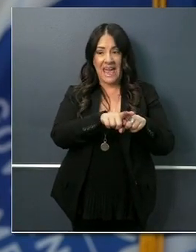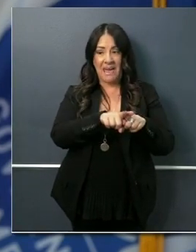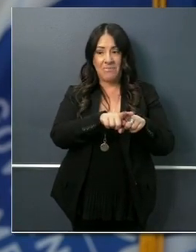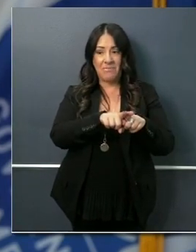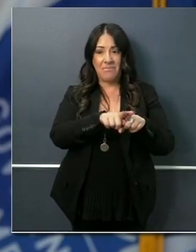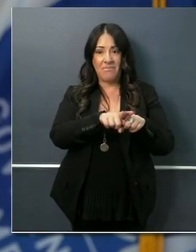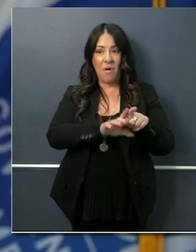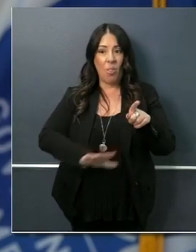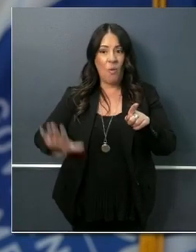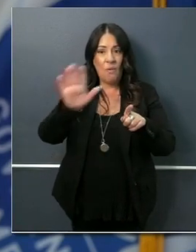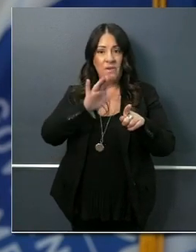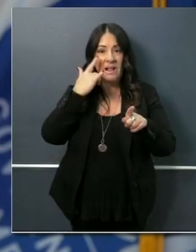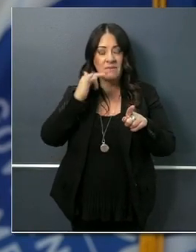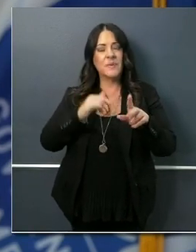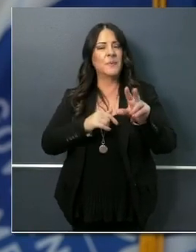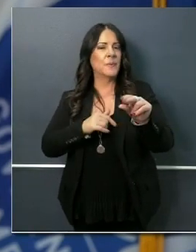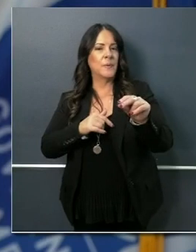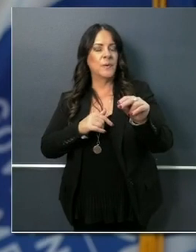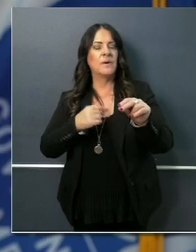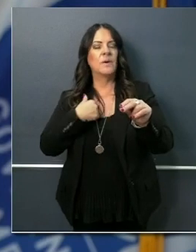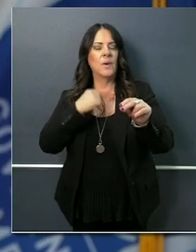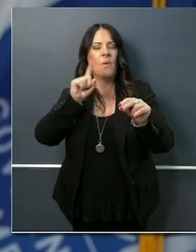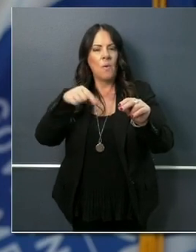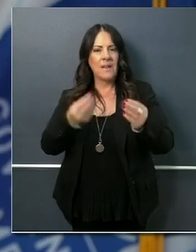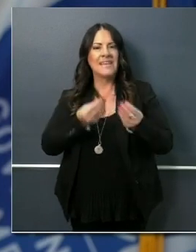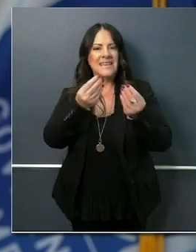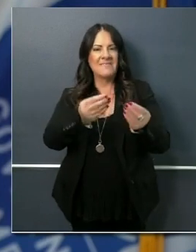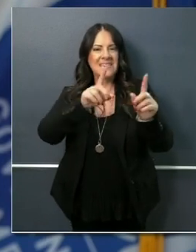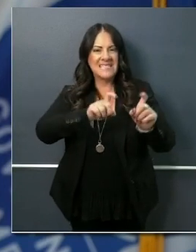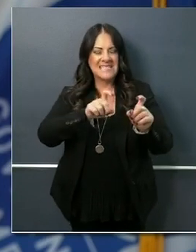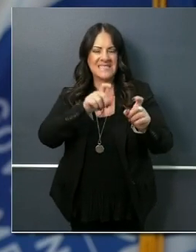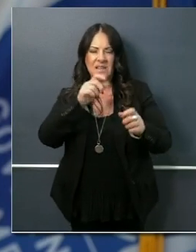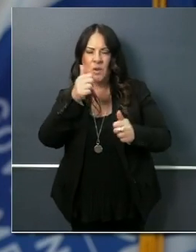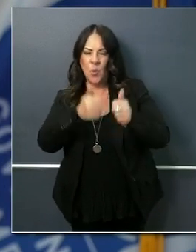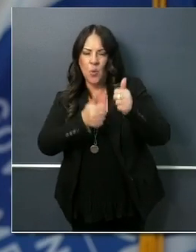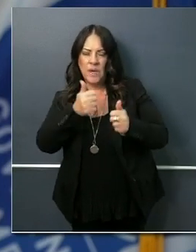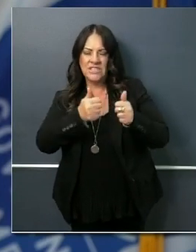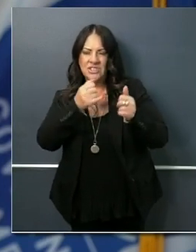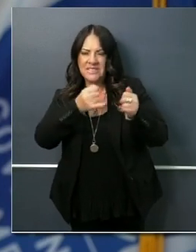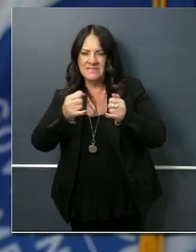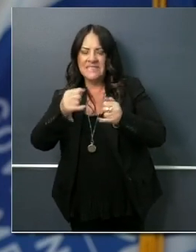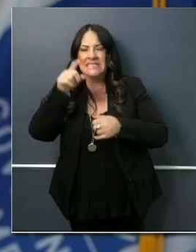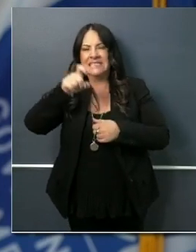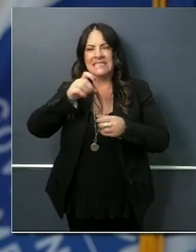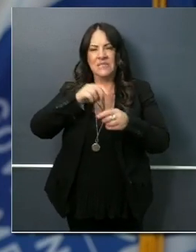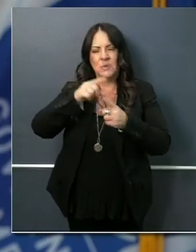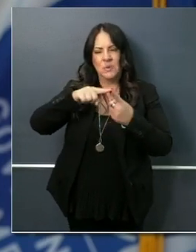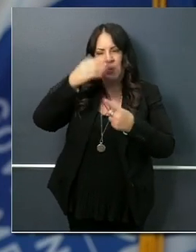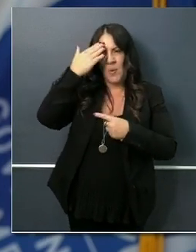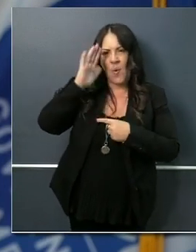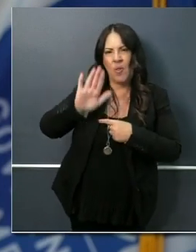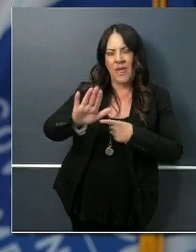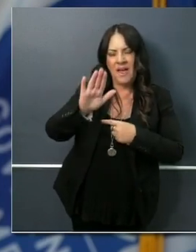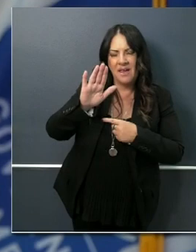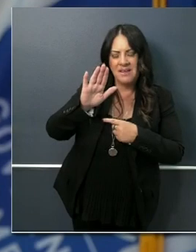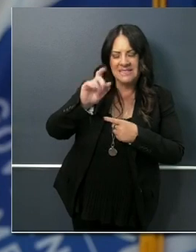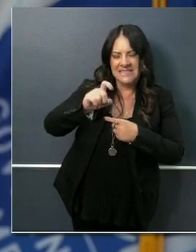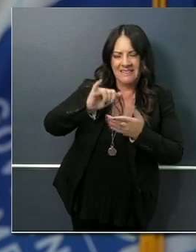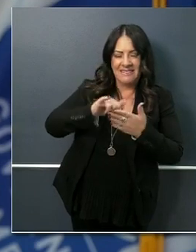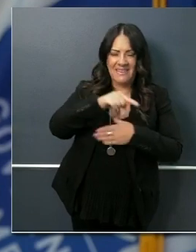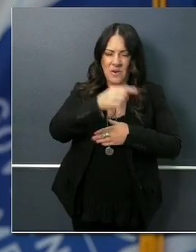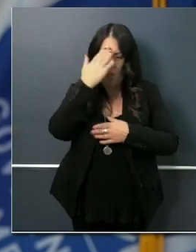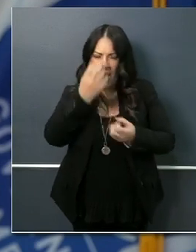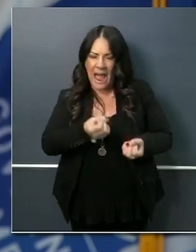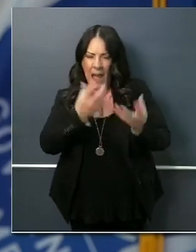being prioritized for those places where we know individuals need that information because they're hospitalized in order to make the best